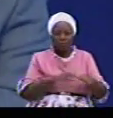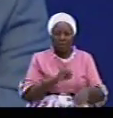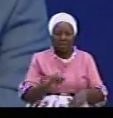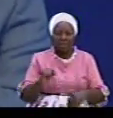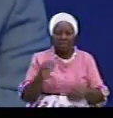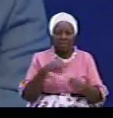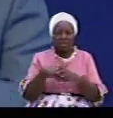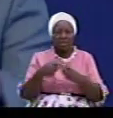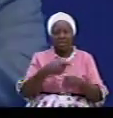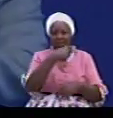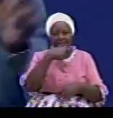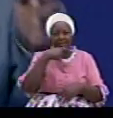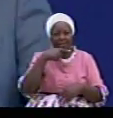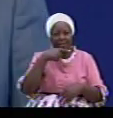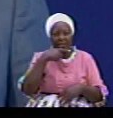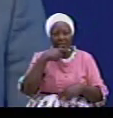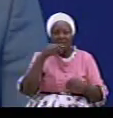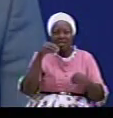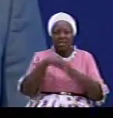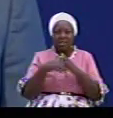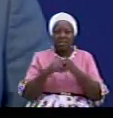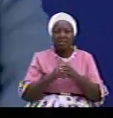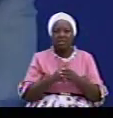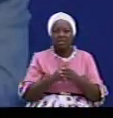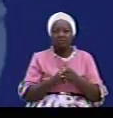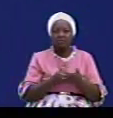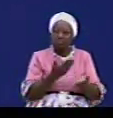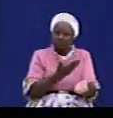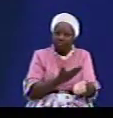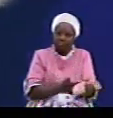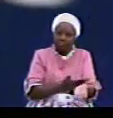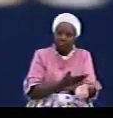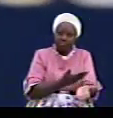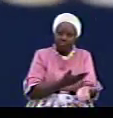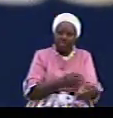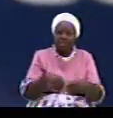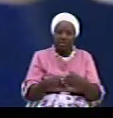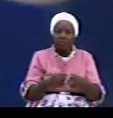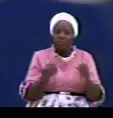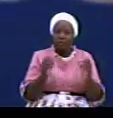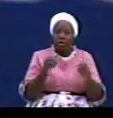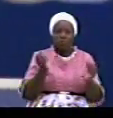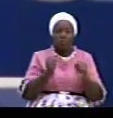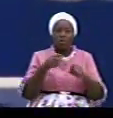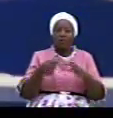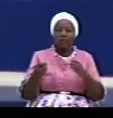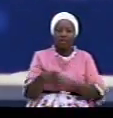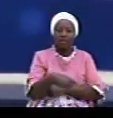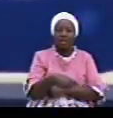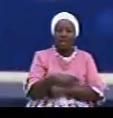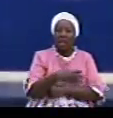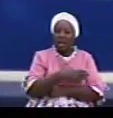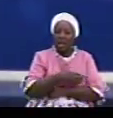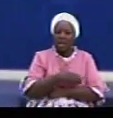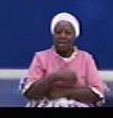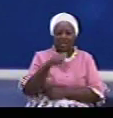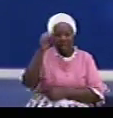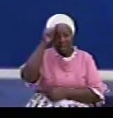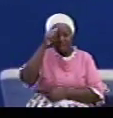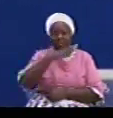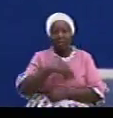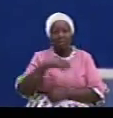garden in the cool of the day, and Adam and his